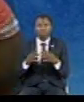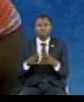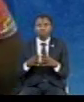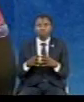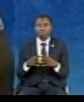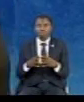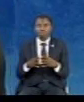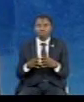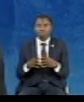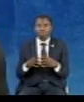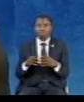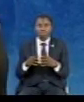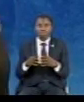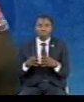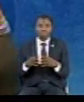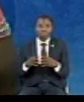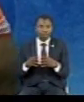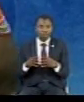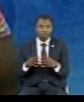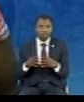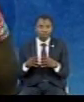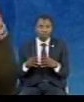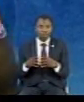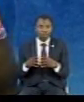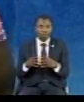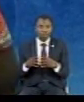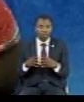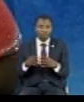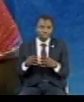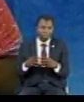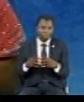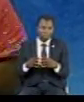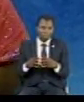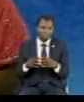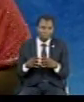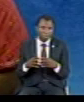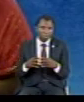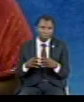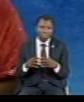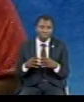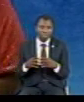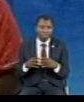They call break. They say, oh yeah, man, I go back for small time, motor don't come, go enter, go.